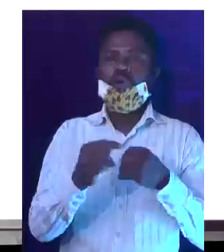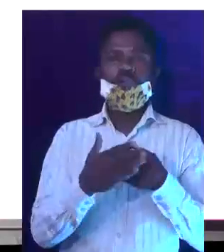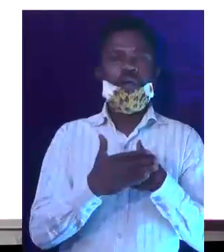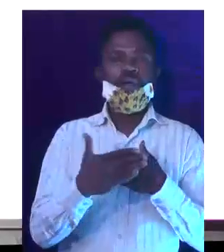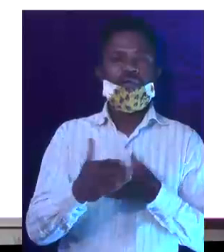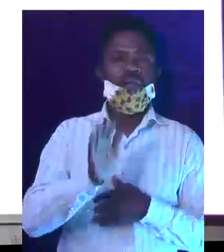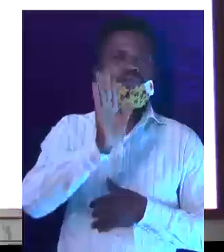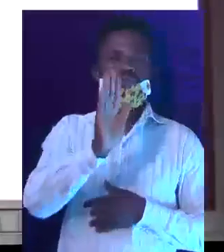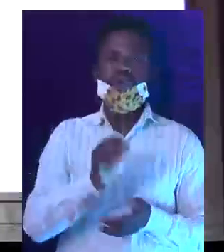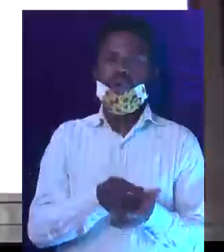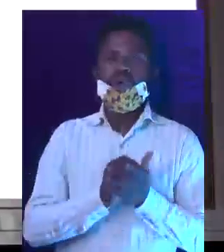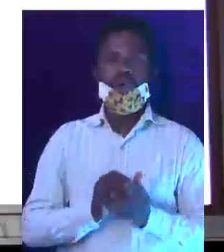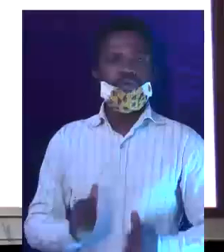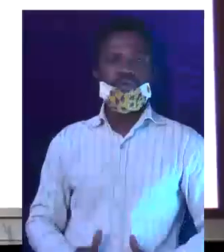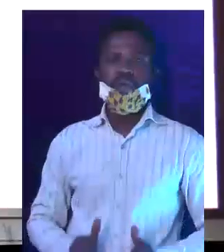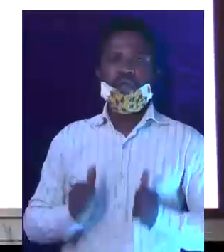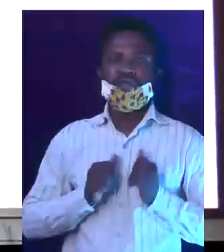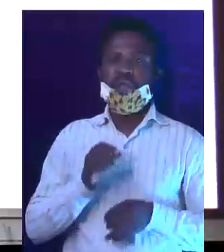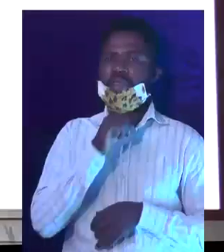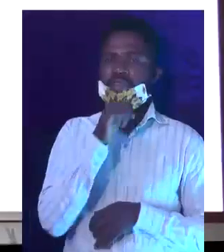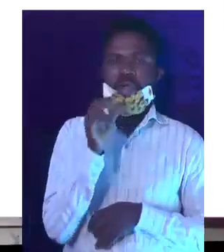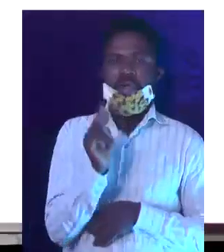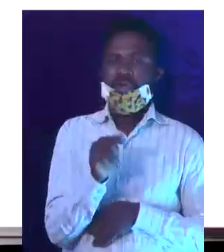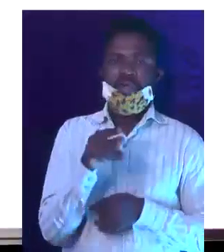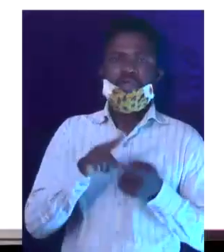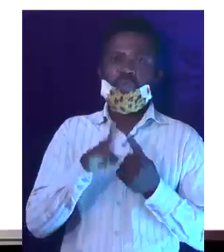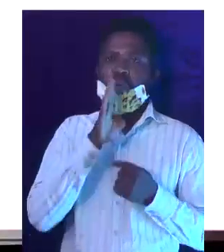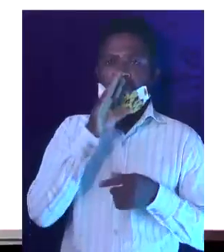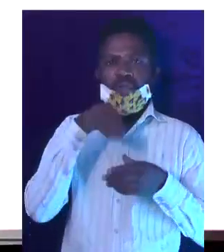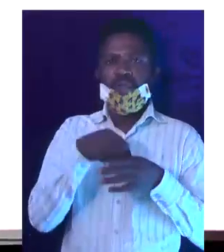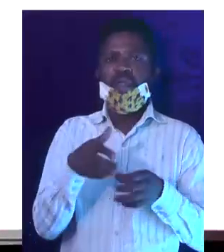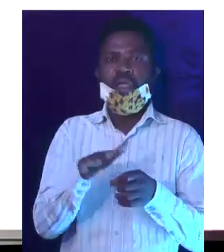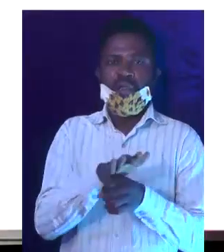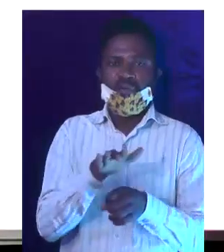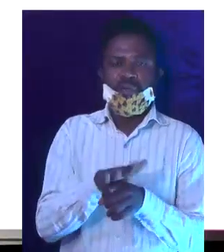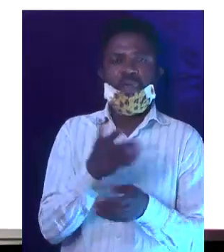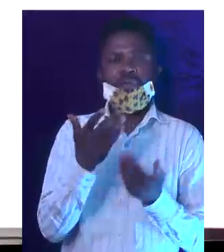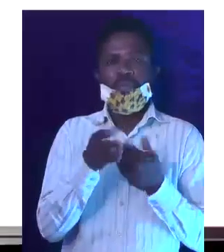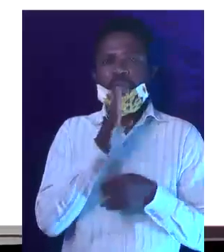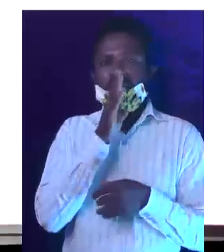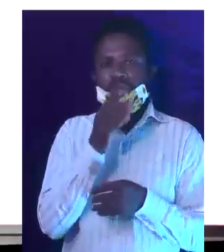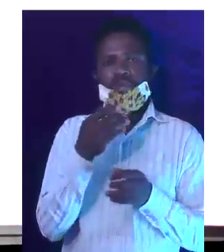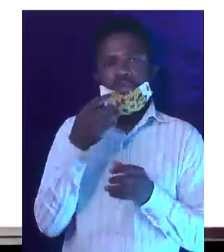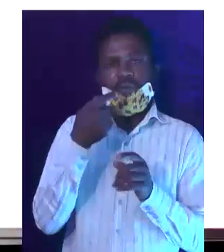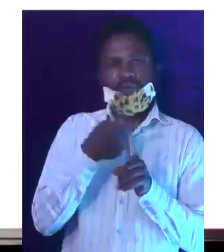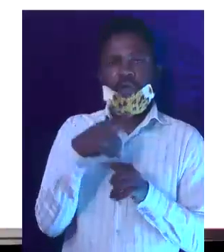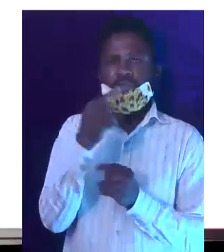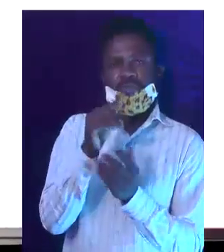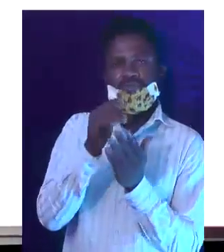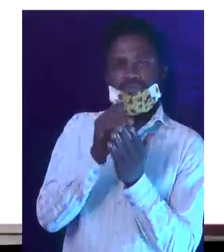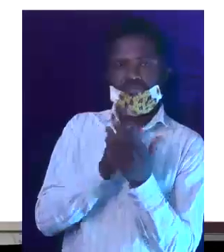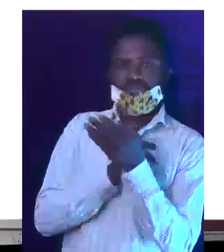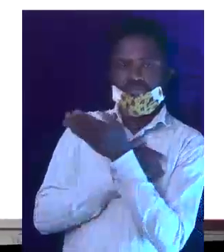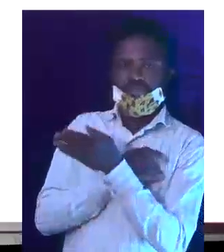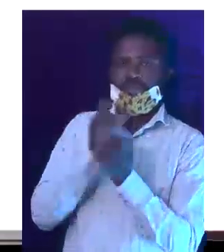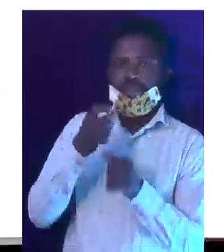own address and does not necessarily need to be in full. It could be in any of the following formats. You